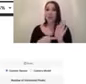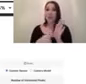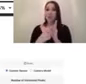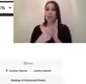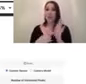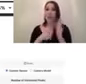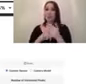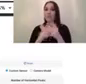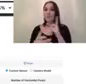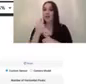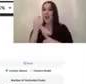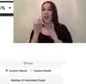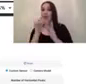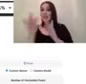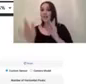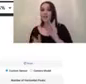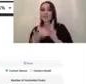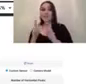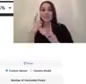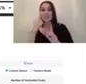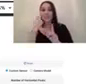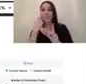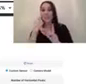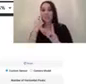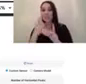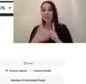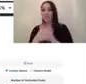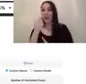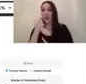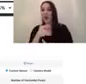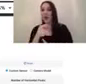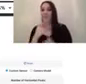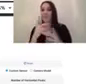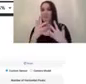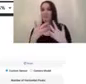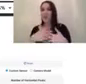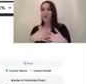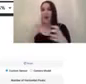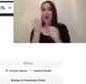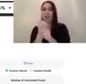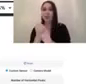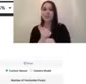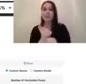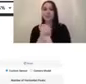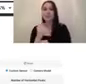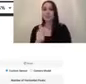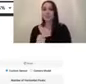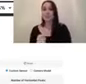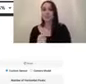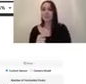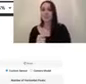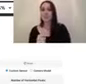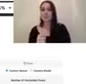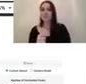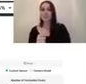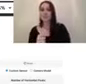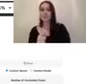internet, for instance, with these manufacturers, Basla, end monoptics or